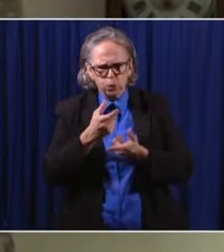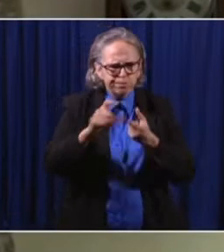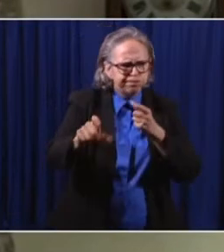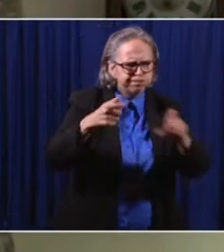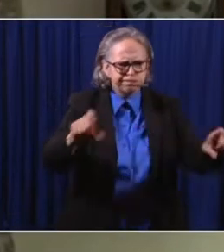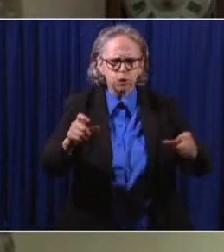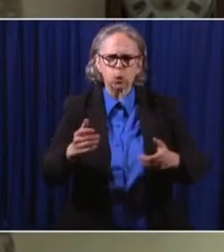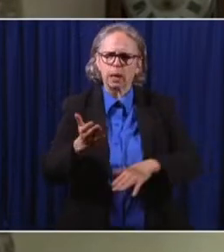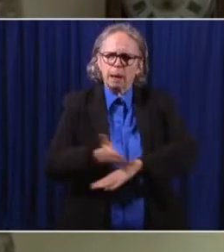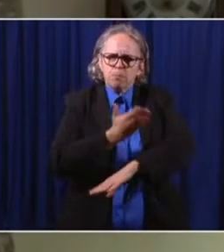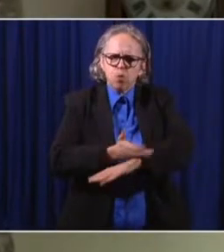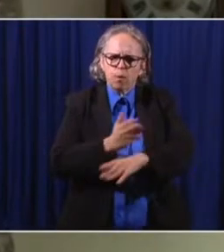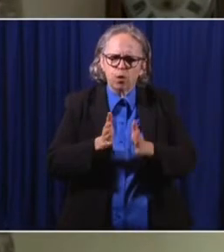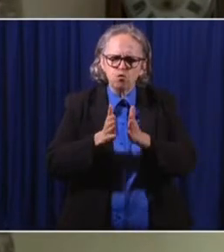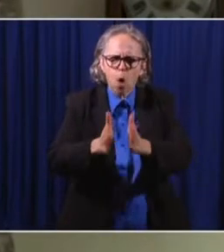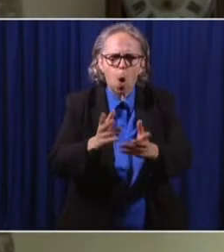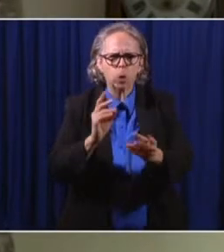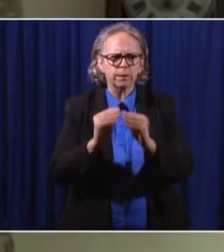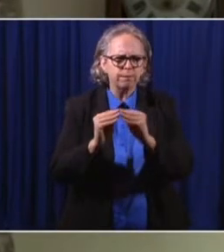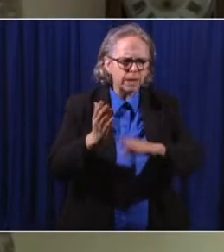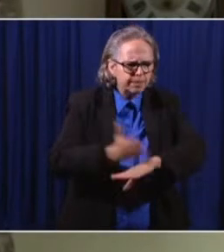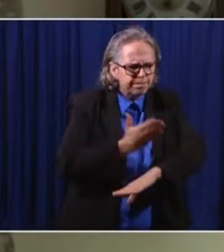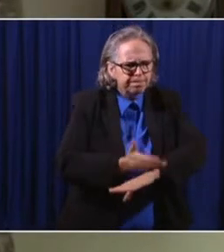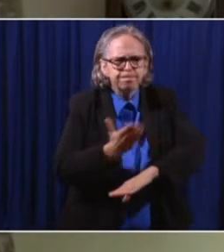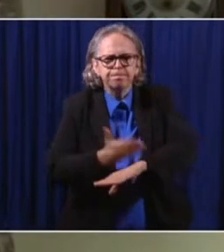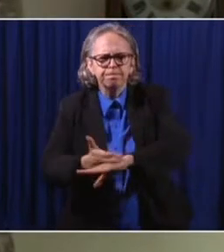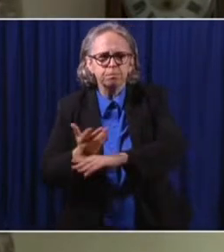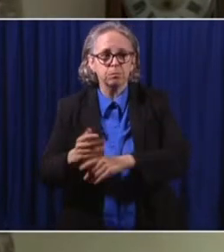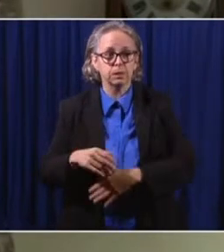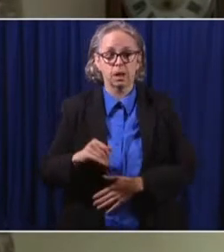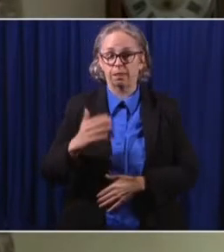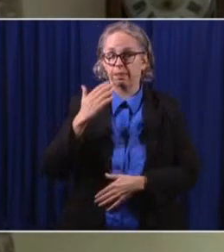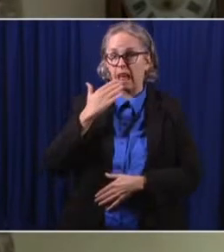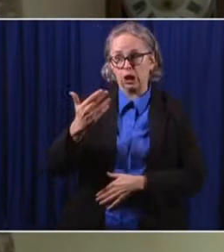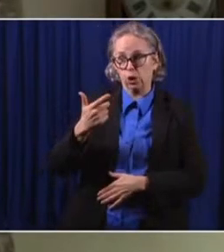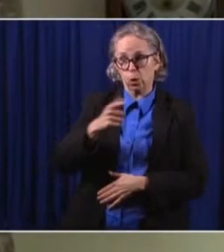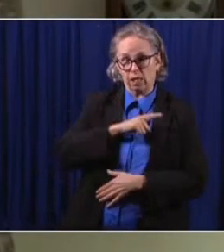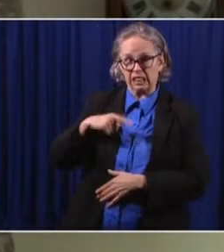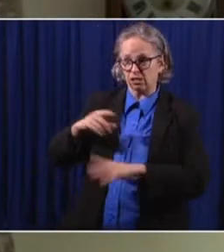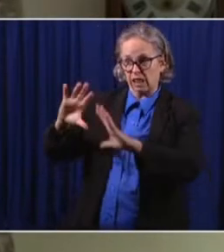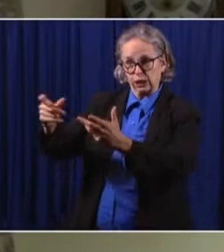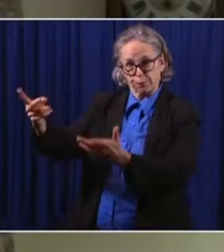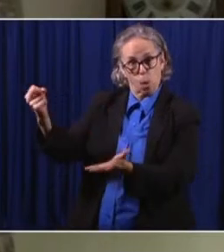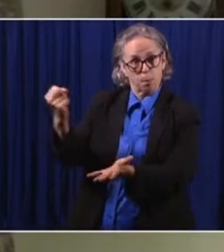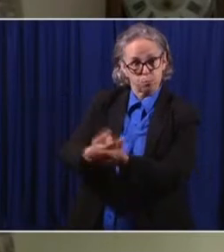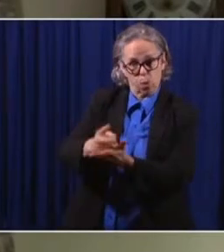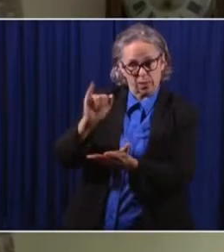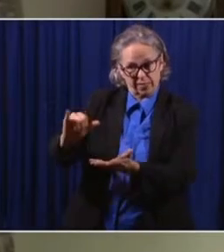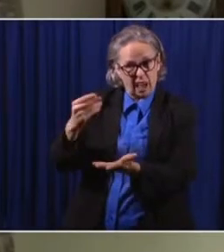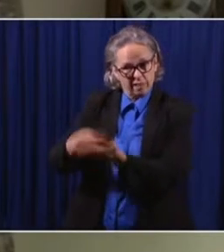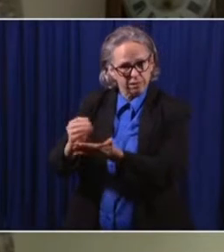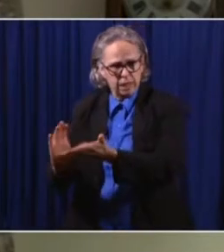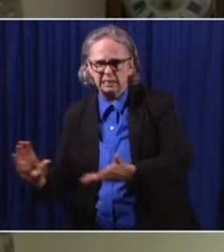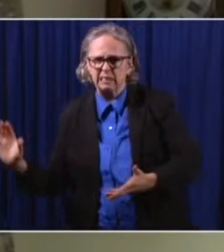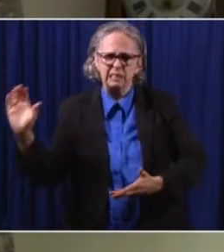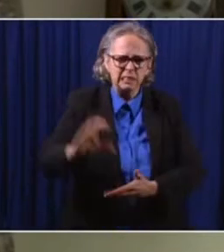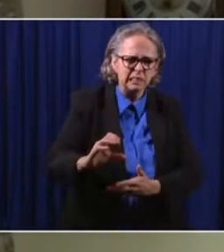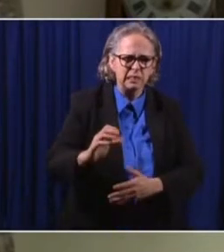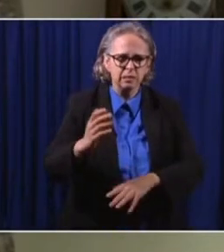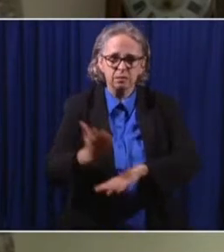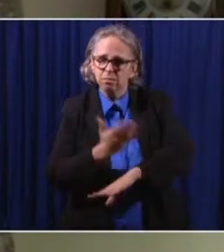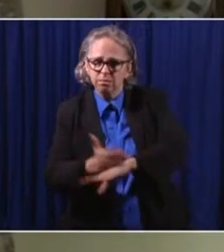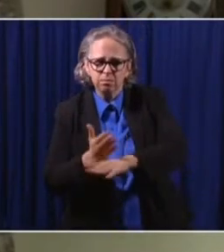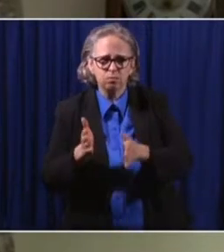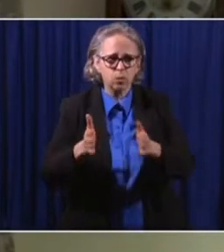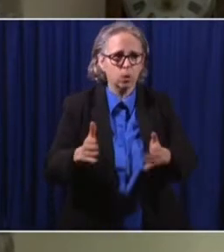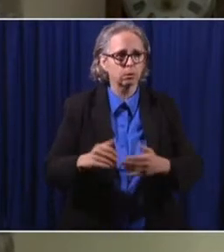General Assembly for the additional money to do this. This includes the launch of a new intersection safety program